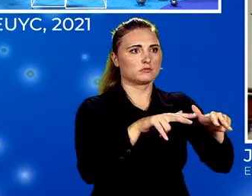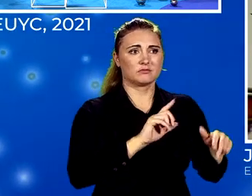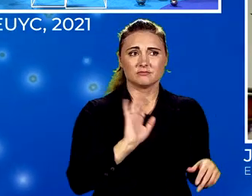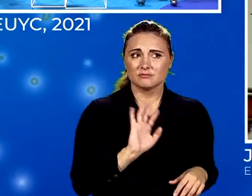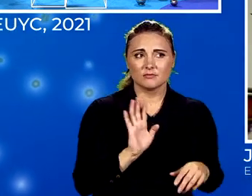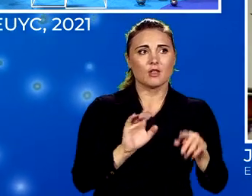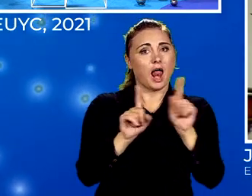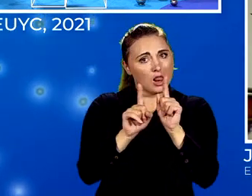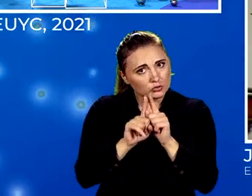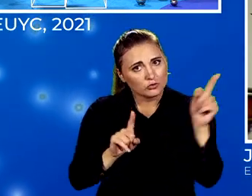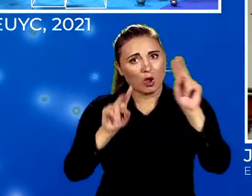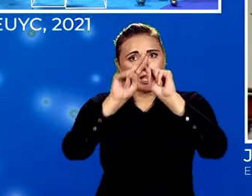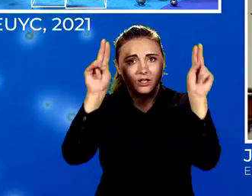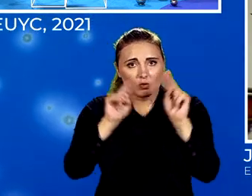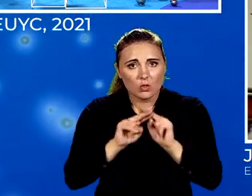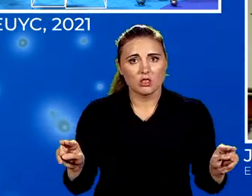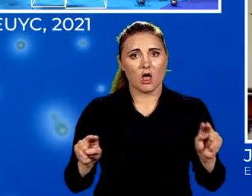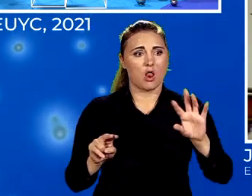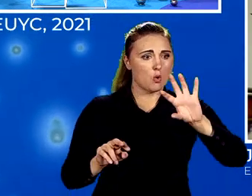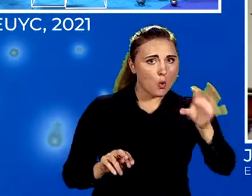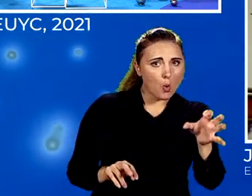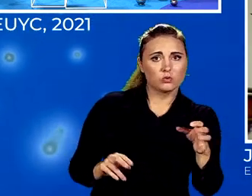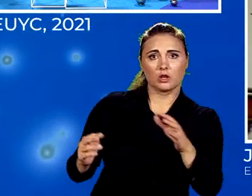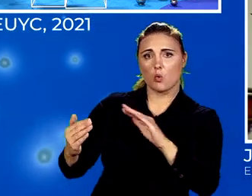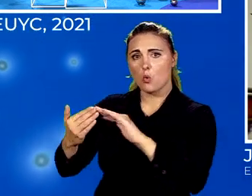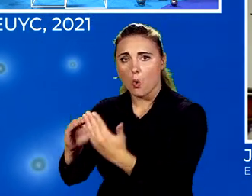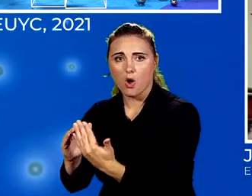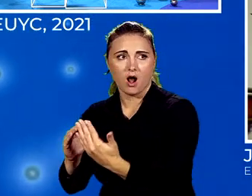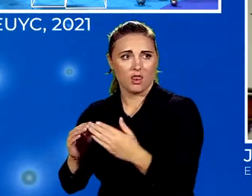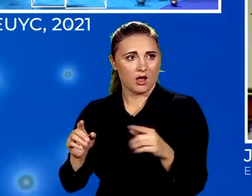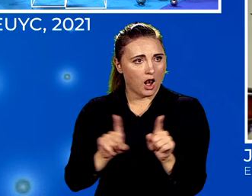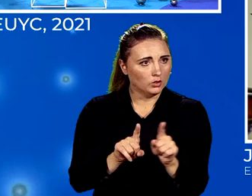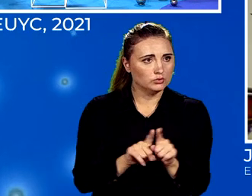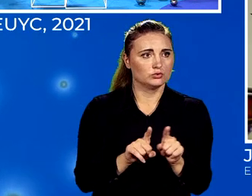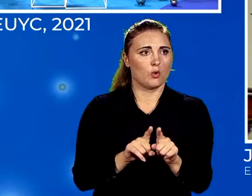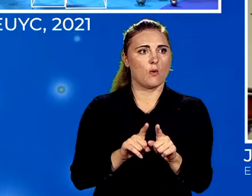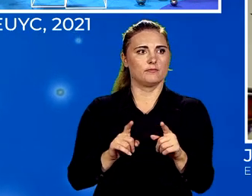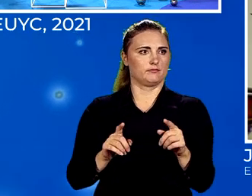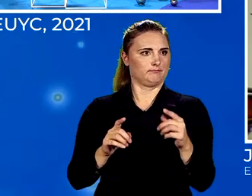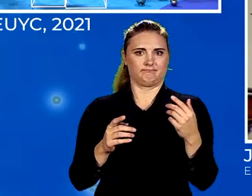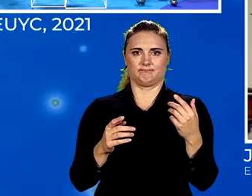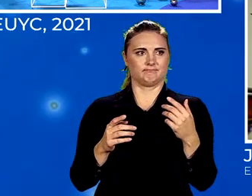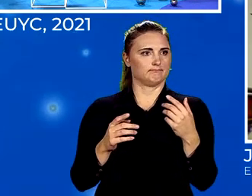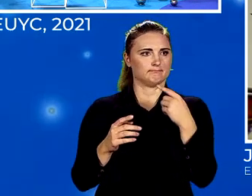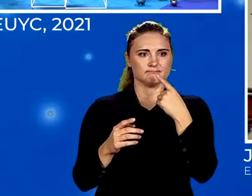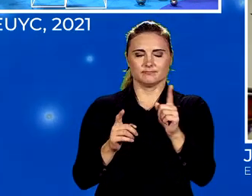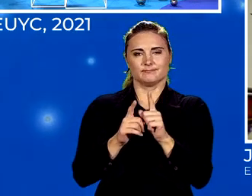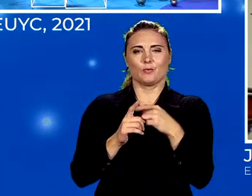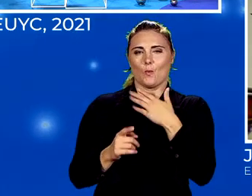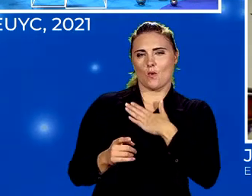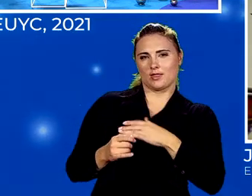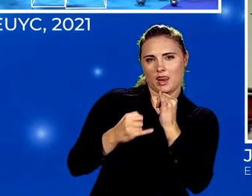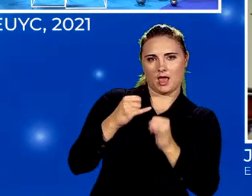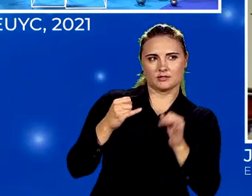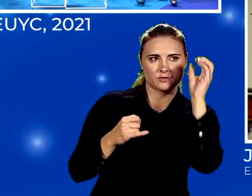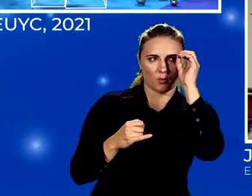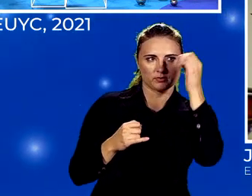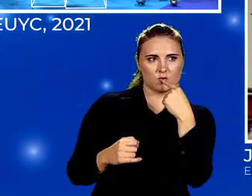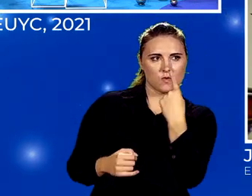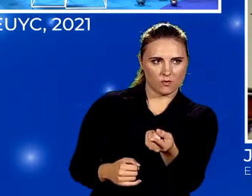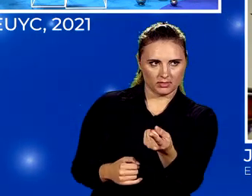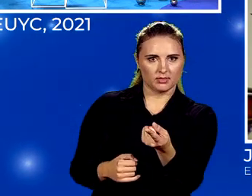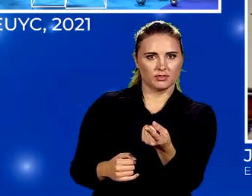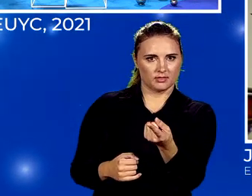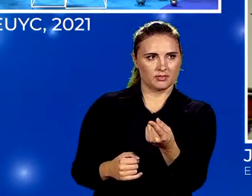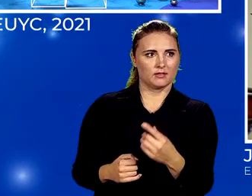as such. And just one last comment. Jacob previously mentioned something